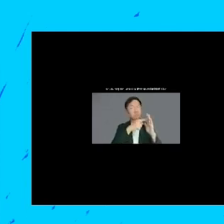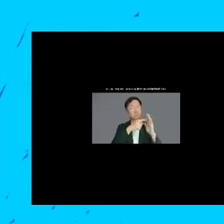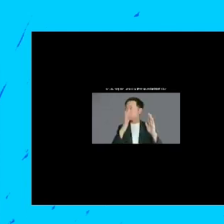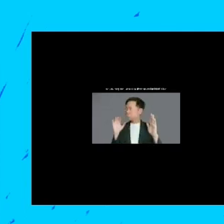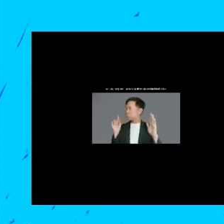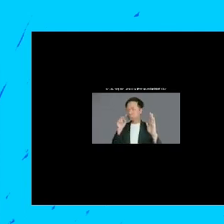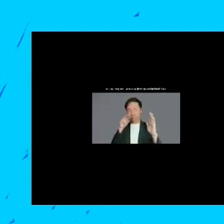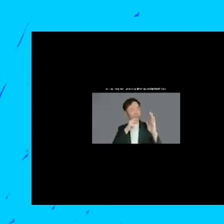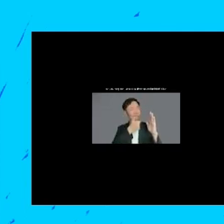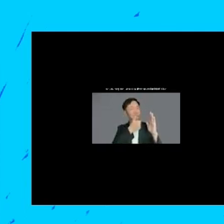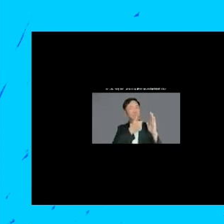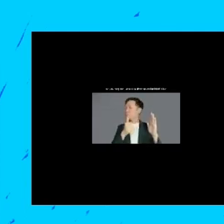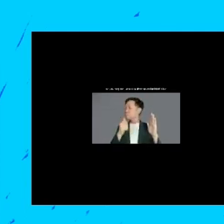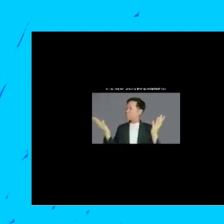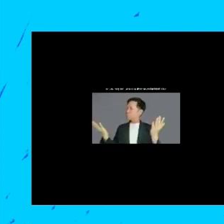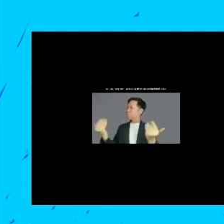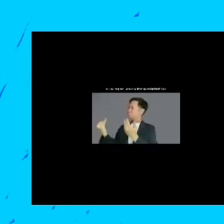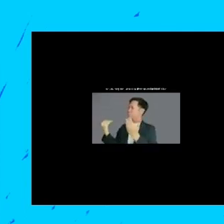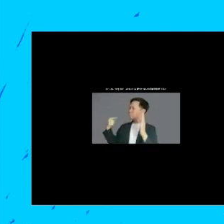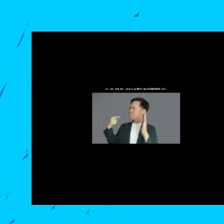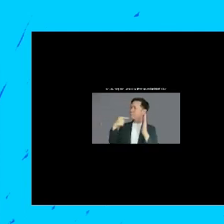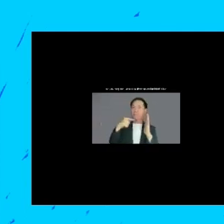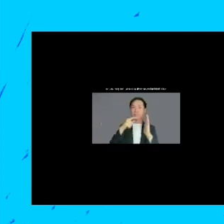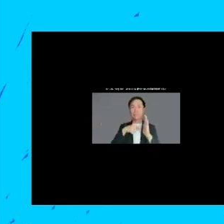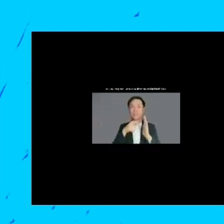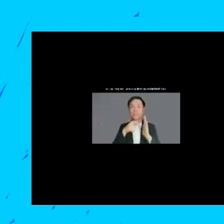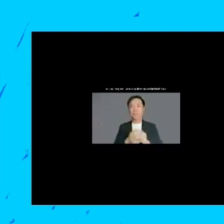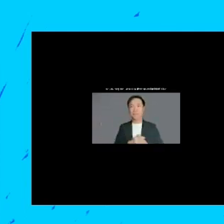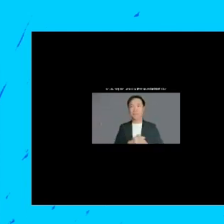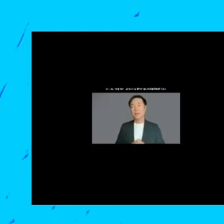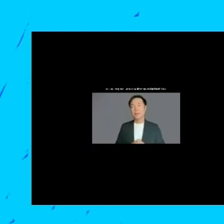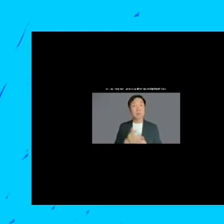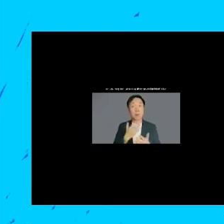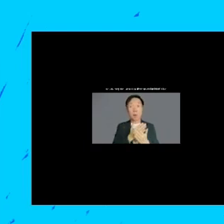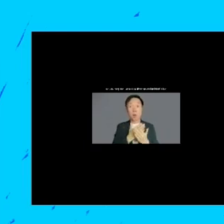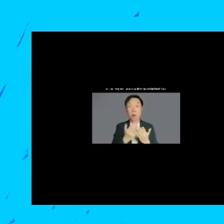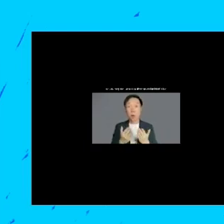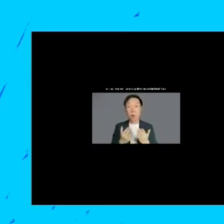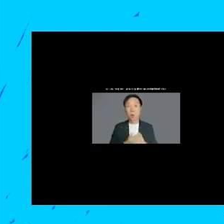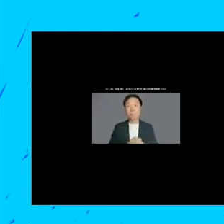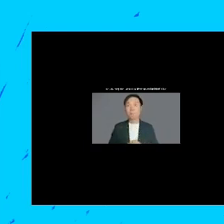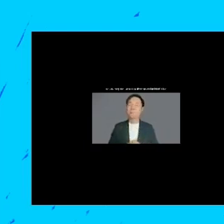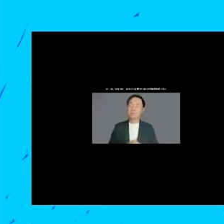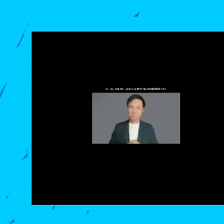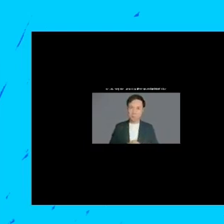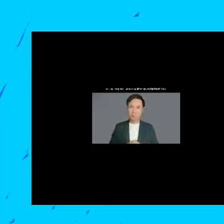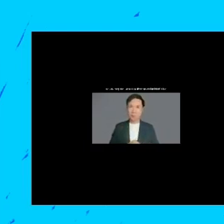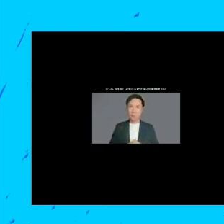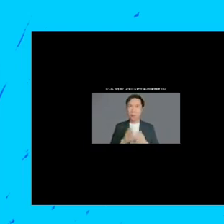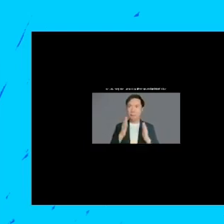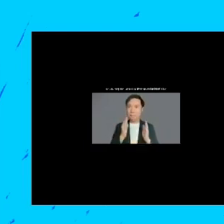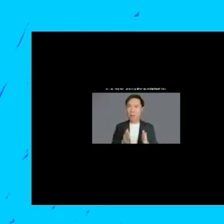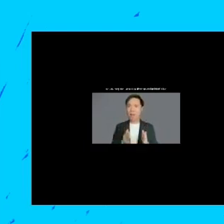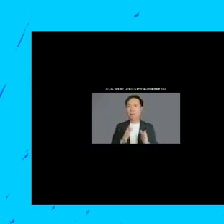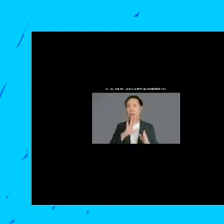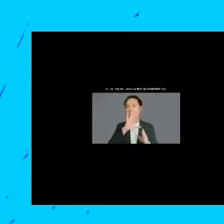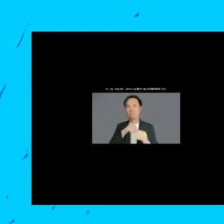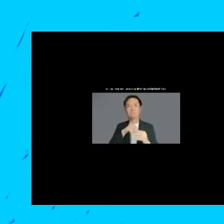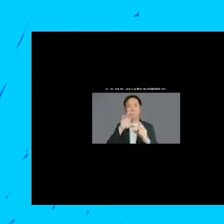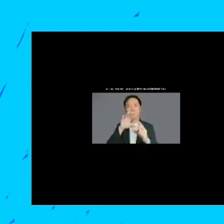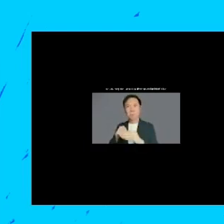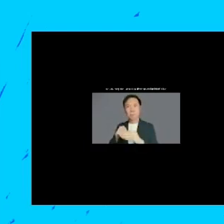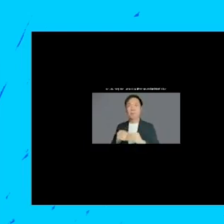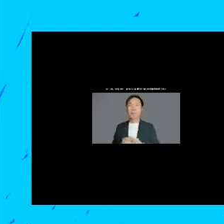says, nothing for us without us. Everything has to be about us young people. And the fact that